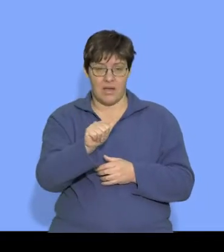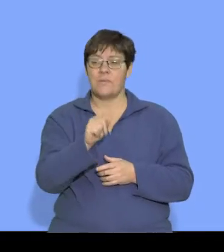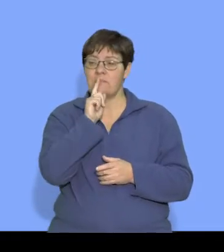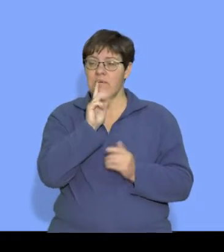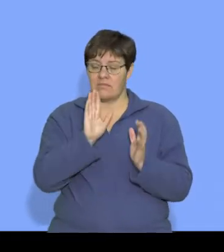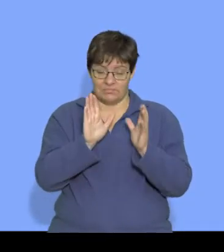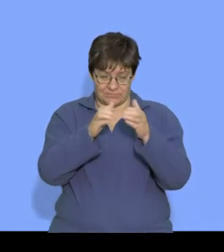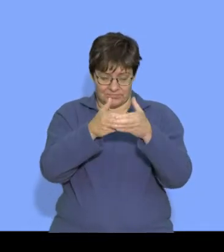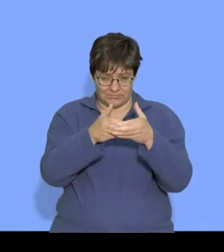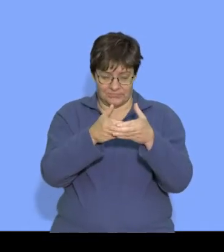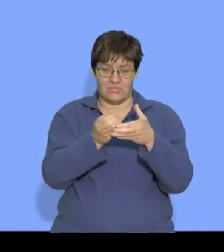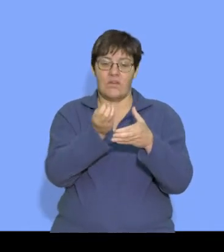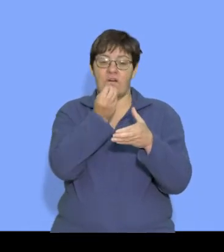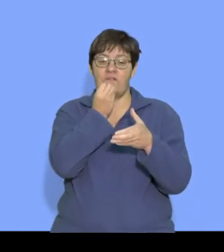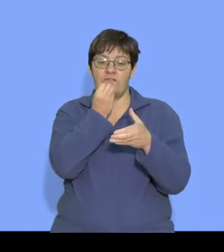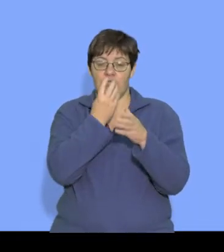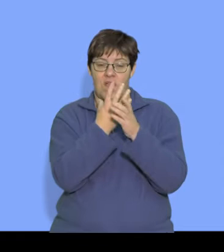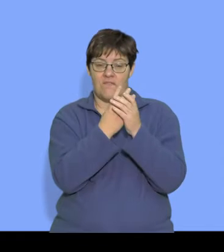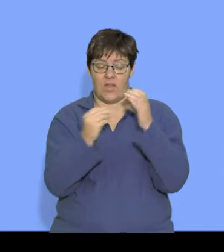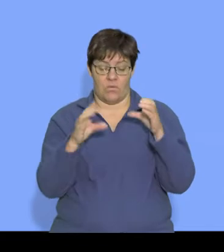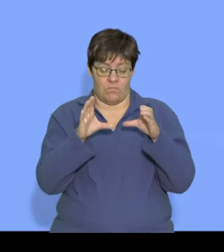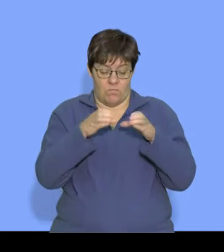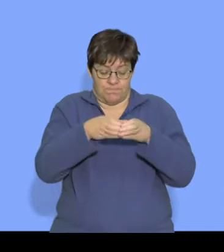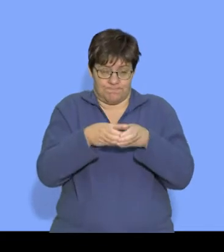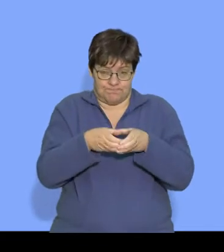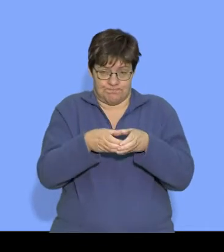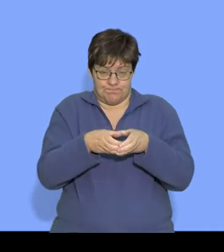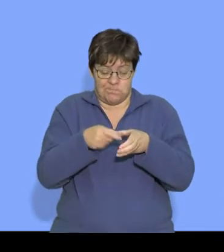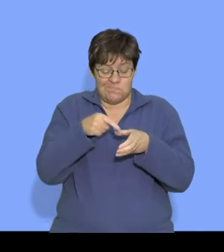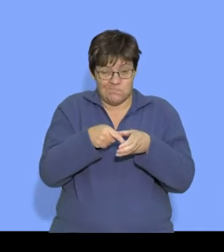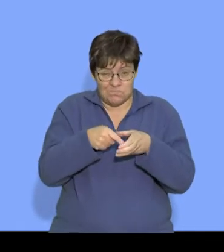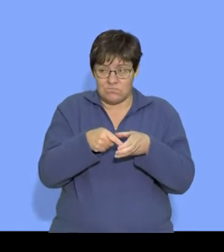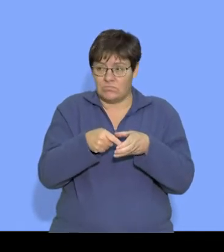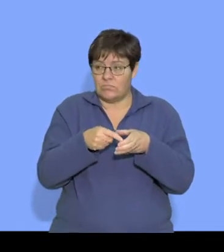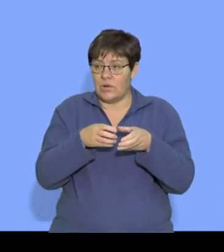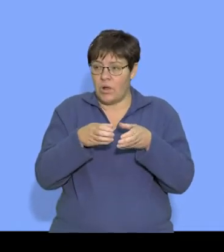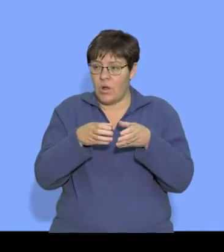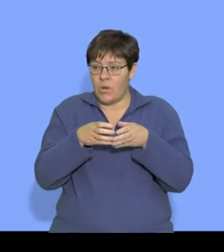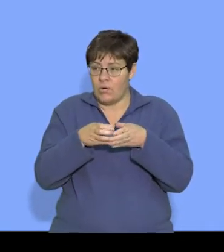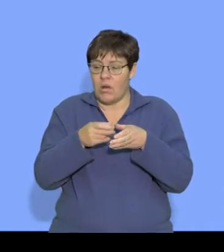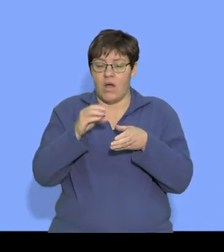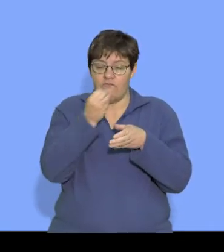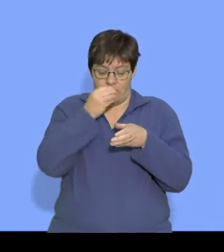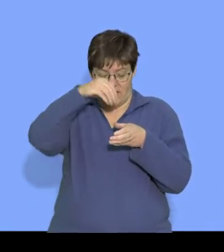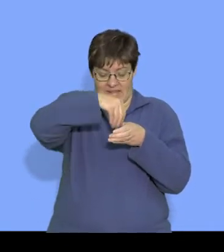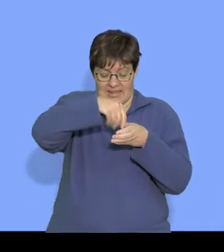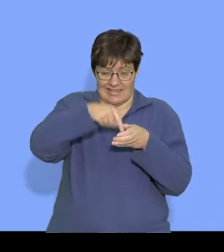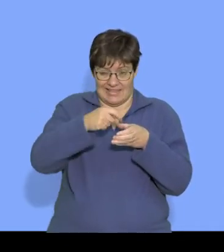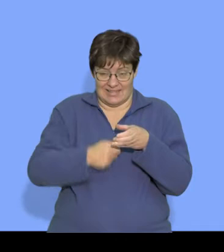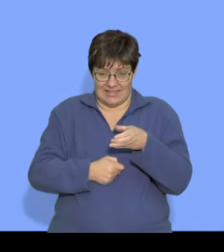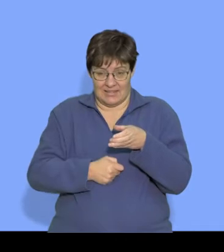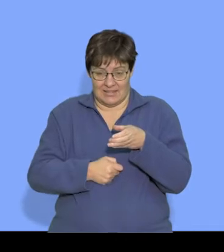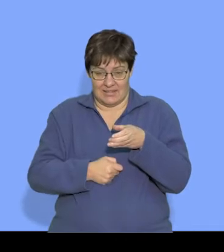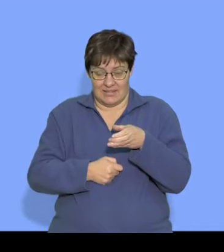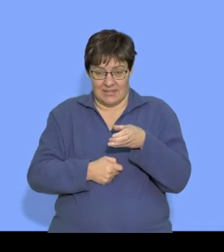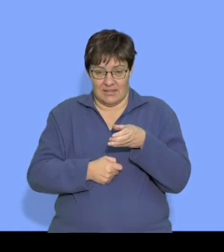is enclosed in a food vacuole. That vacuole will then contain the food particle. As